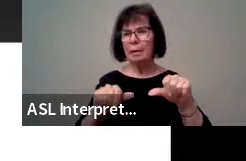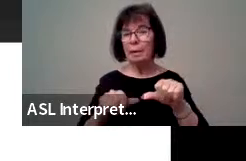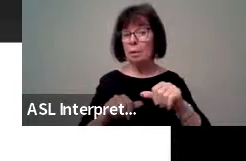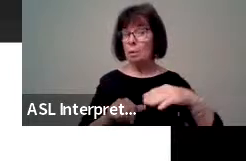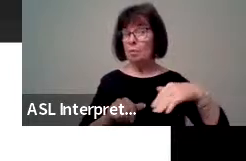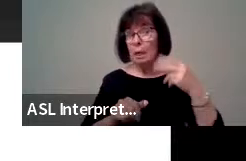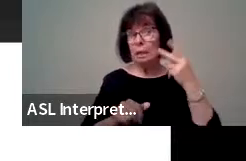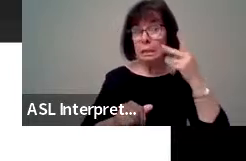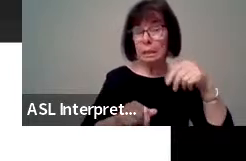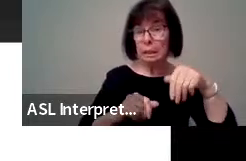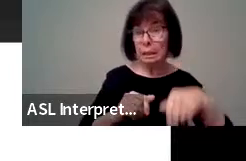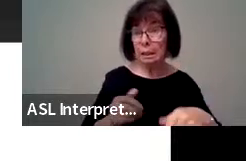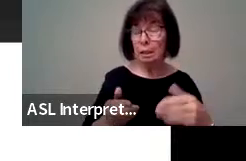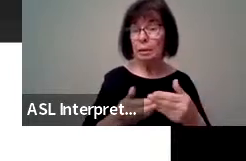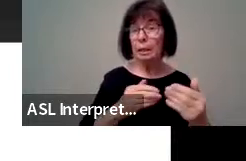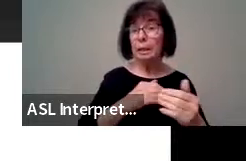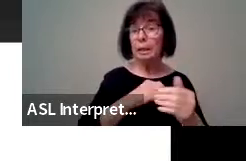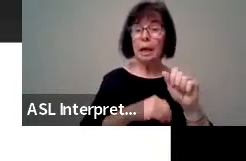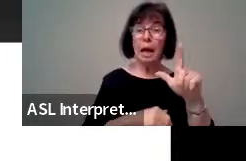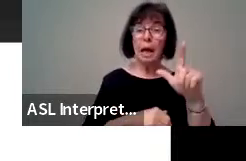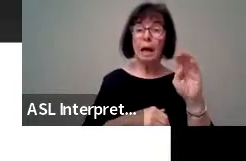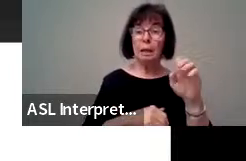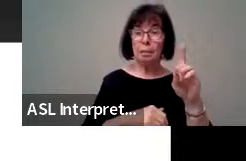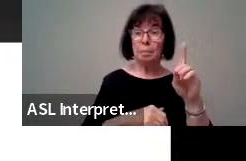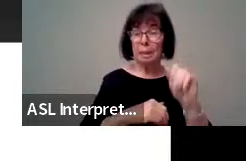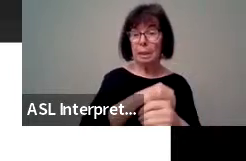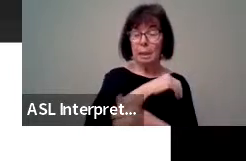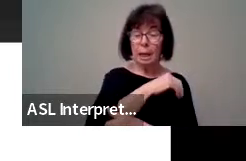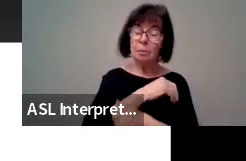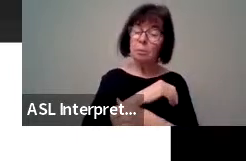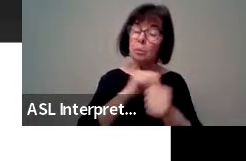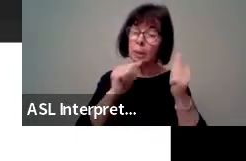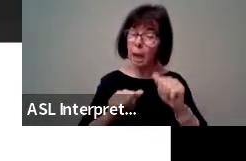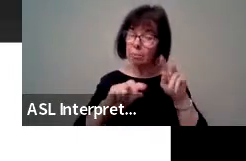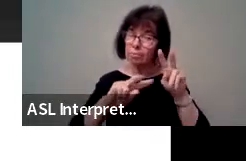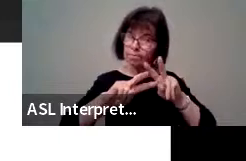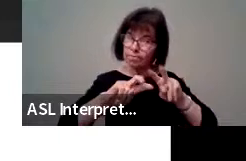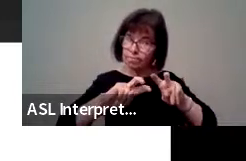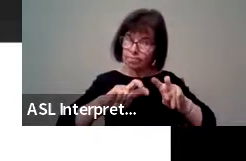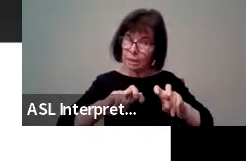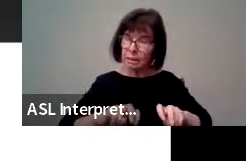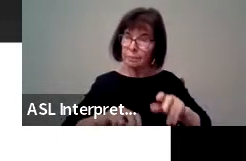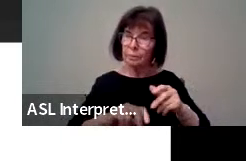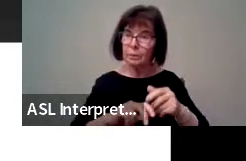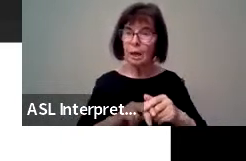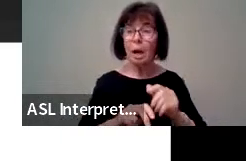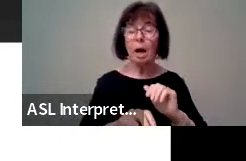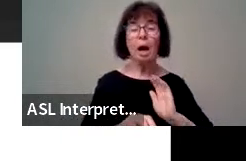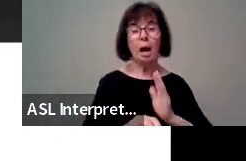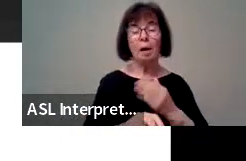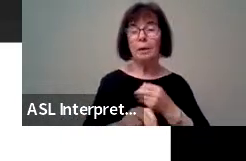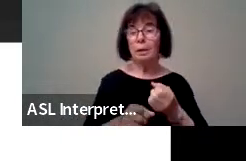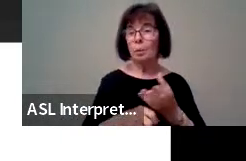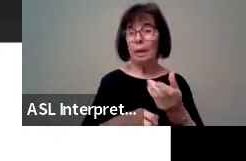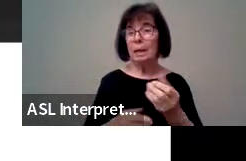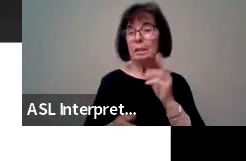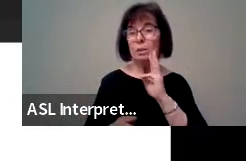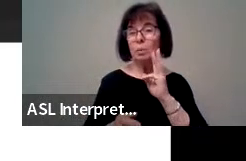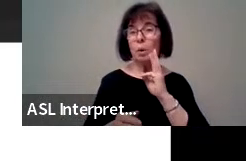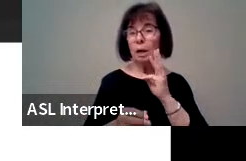County, we can look at that as well. Of course, our wastewater data, I showed you that